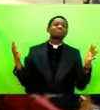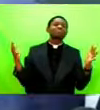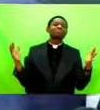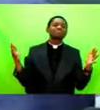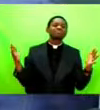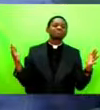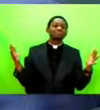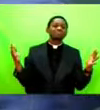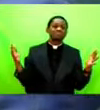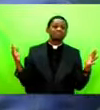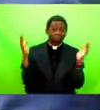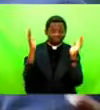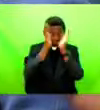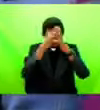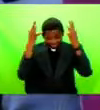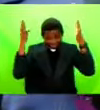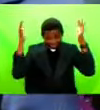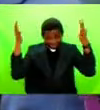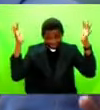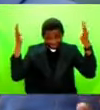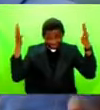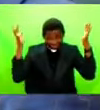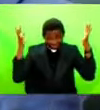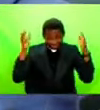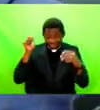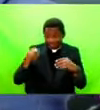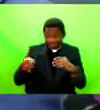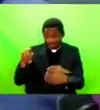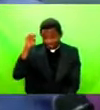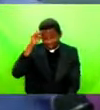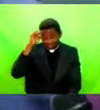You can do it better than this one, Apostle Eric Nyamiche,